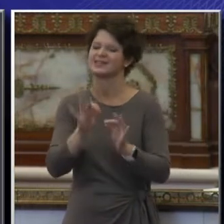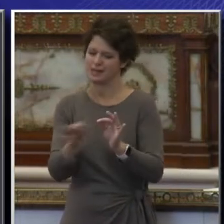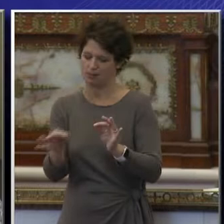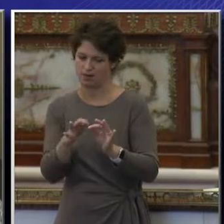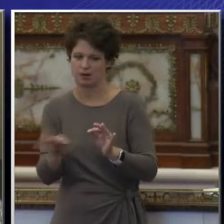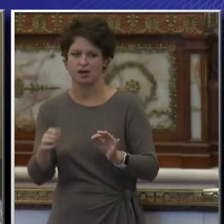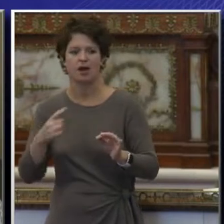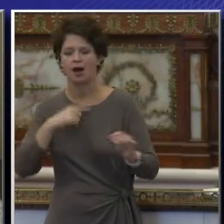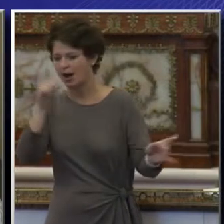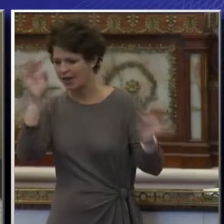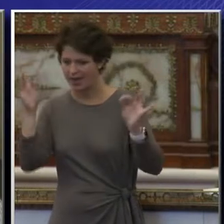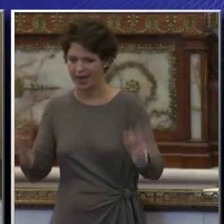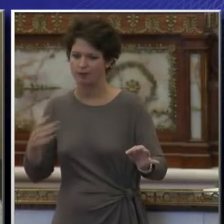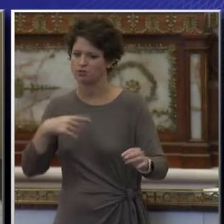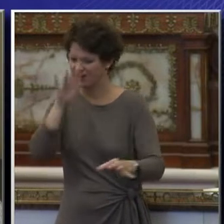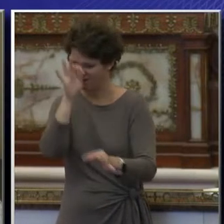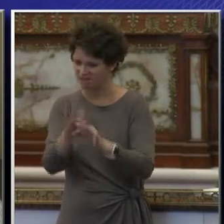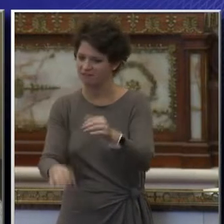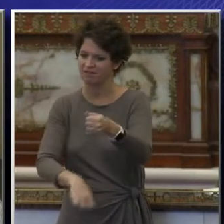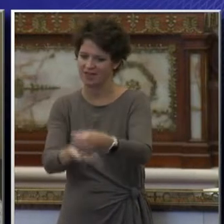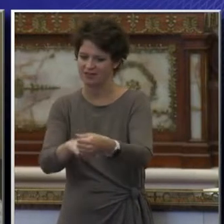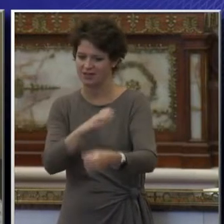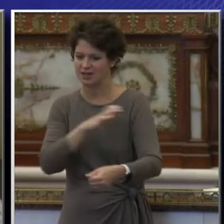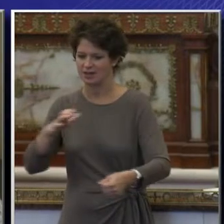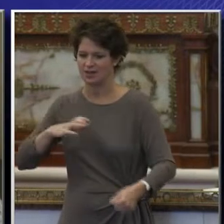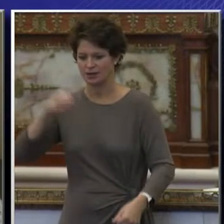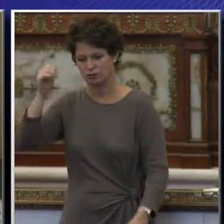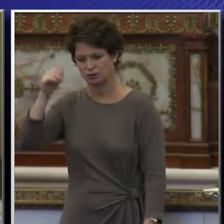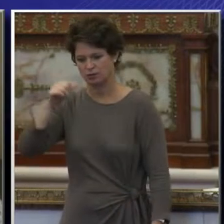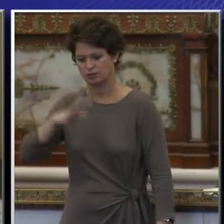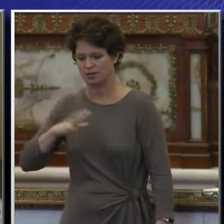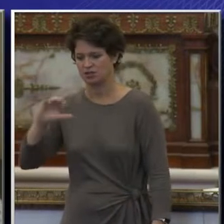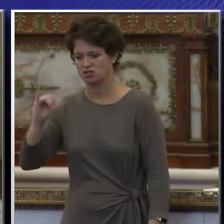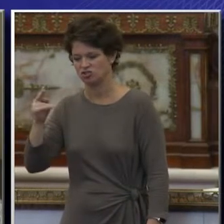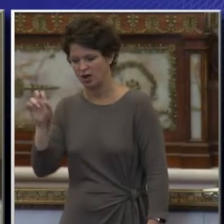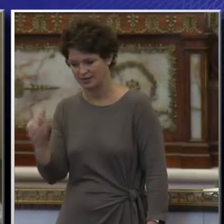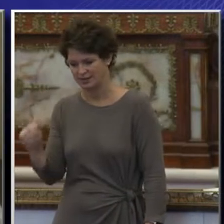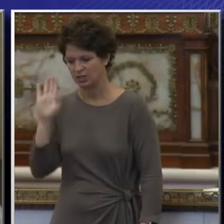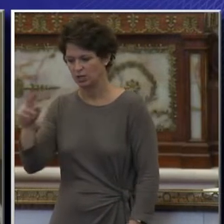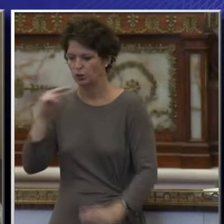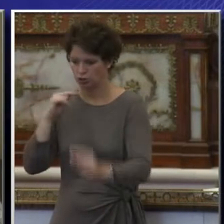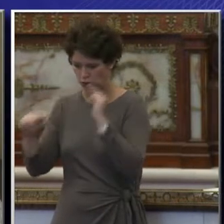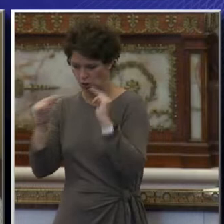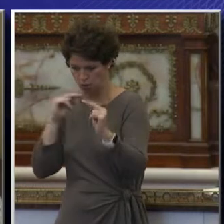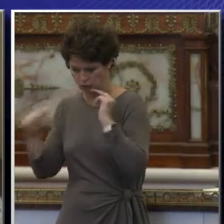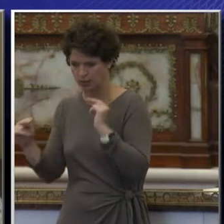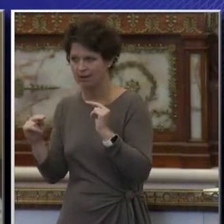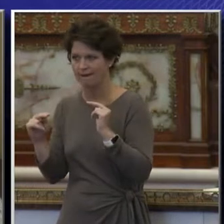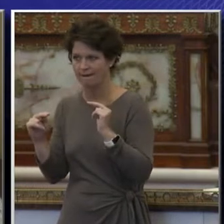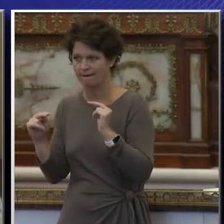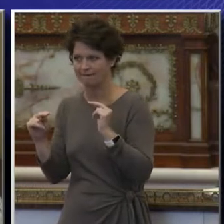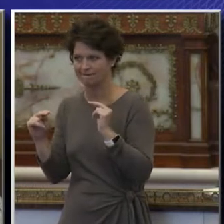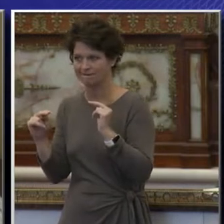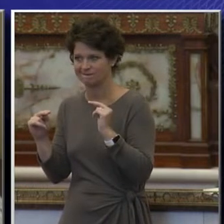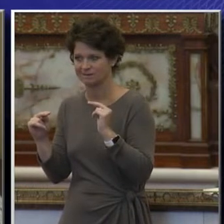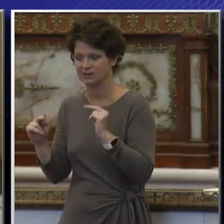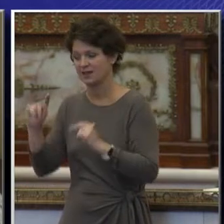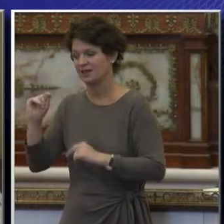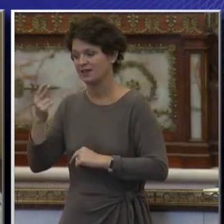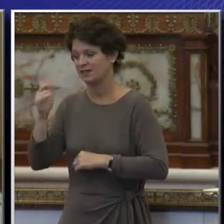I absolutely have faith in Councilmember Johnson that he will negotiate the